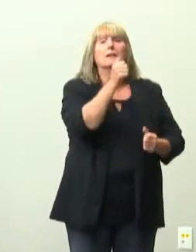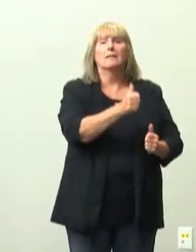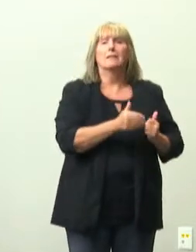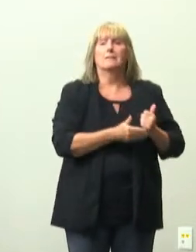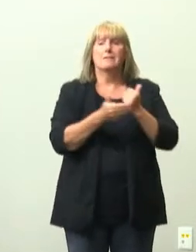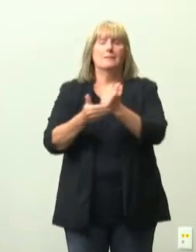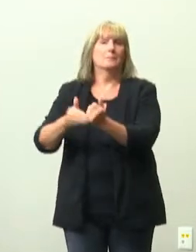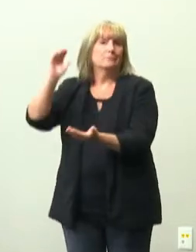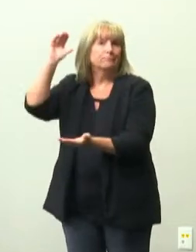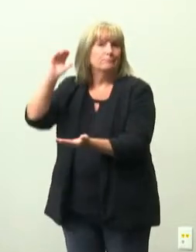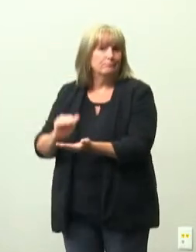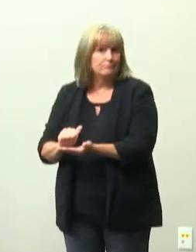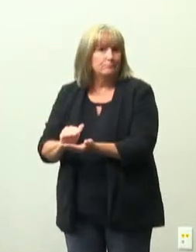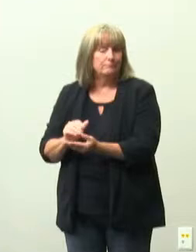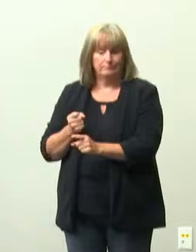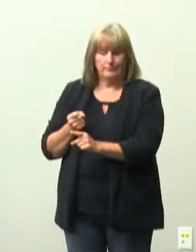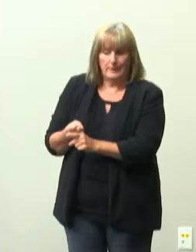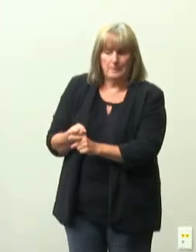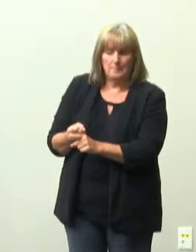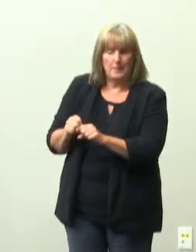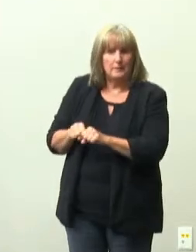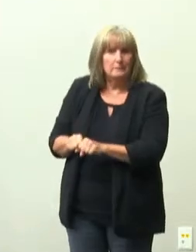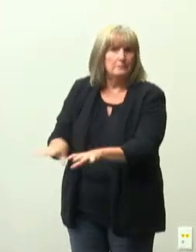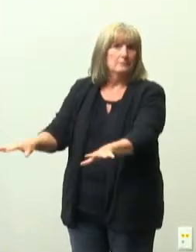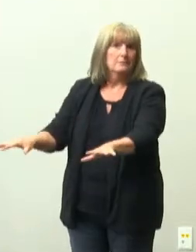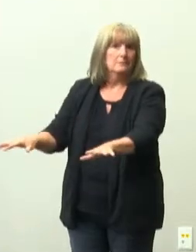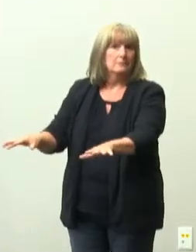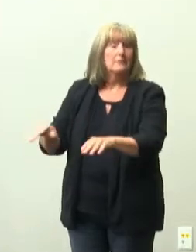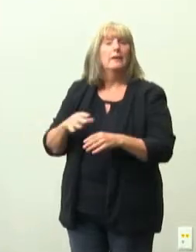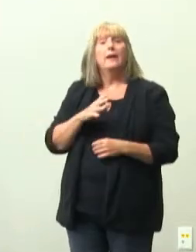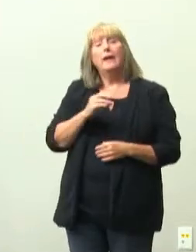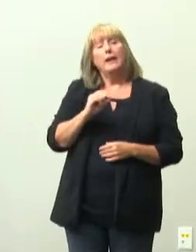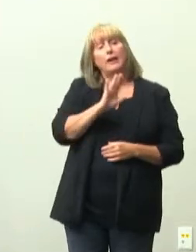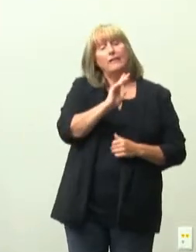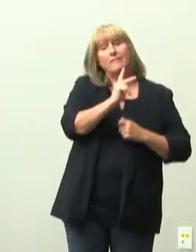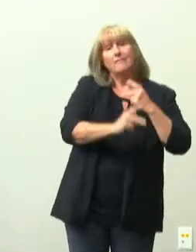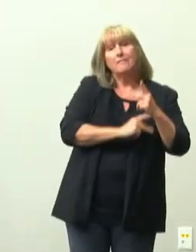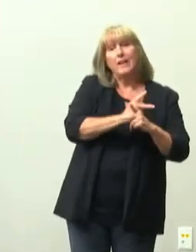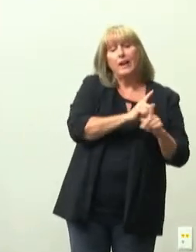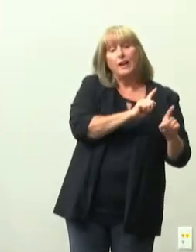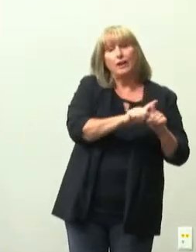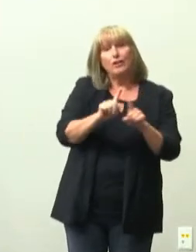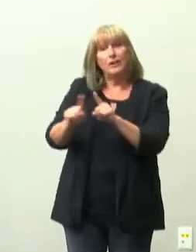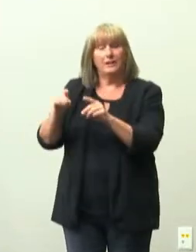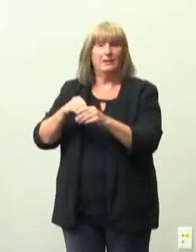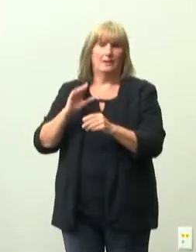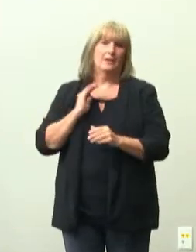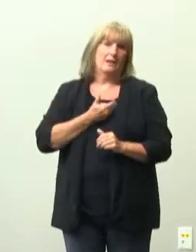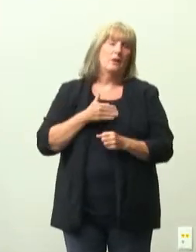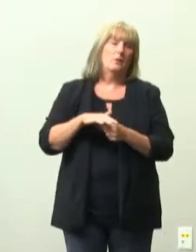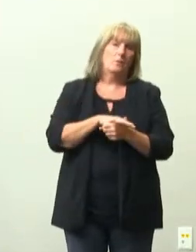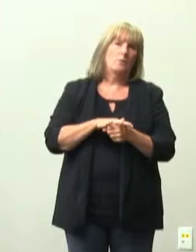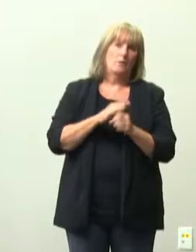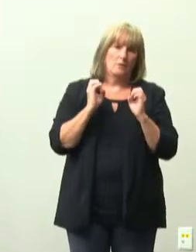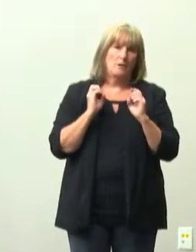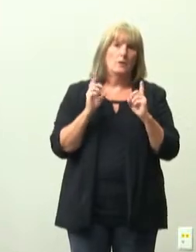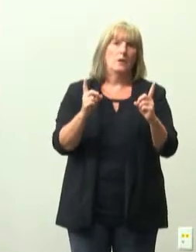help minimize the potential impact of the virus and its variants on people in our local